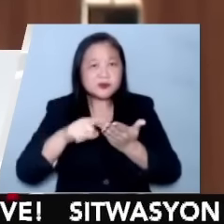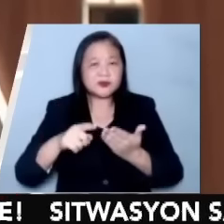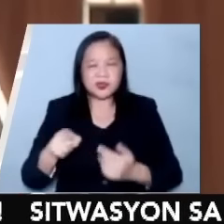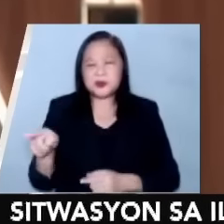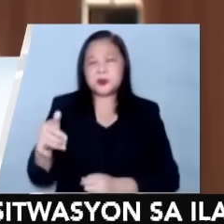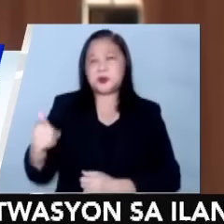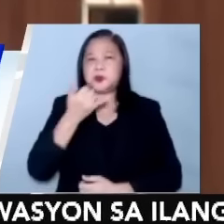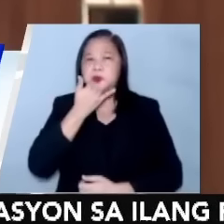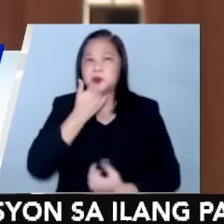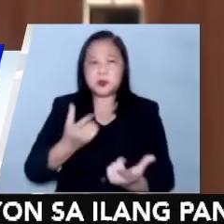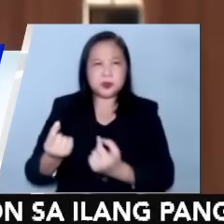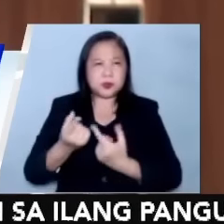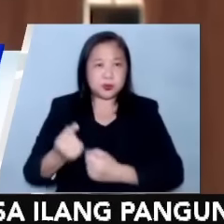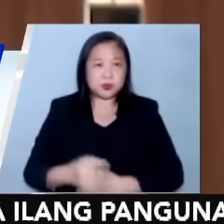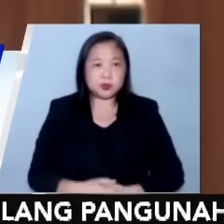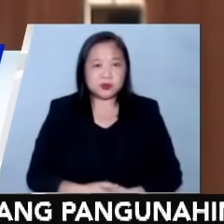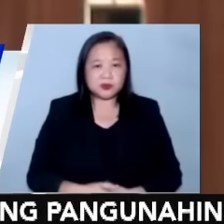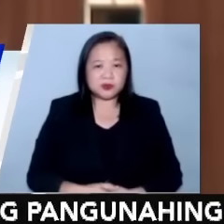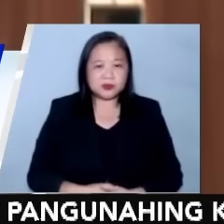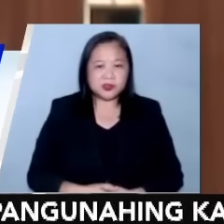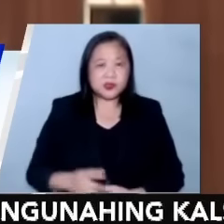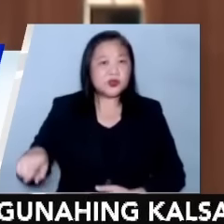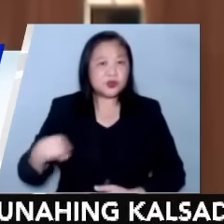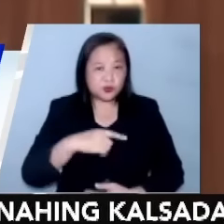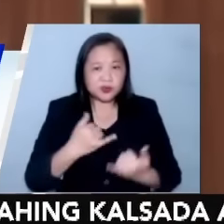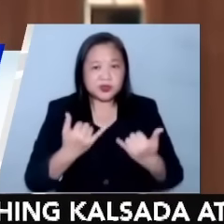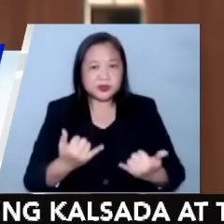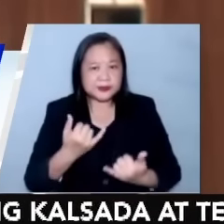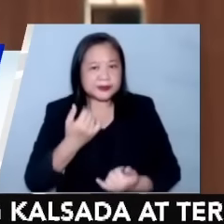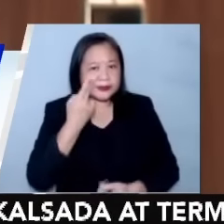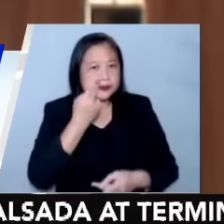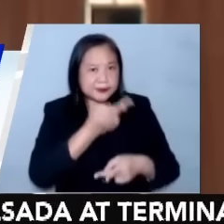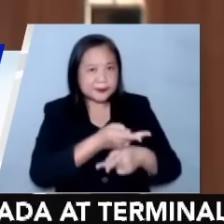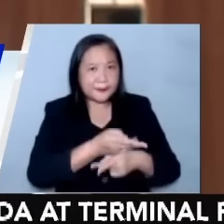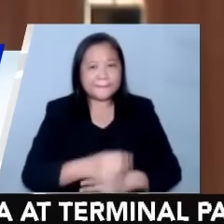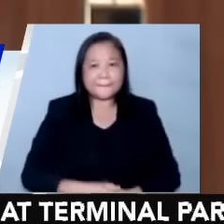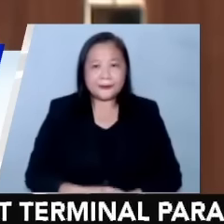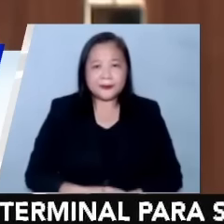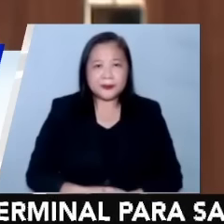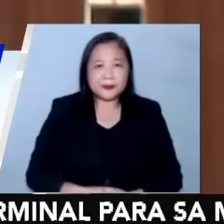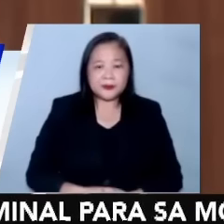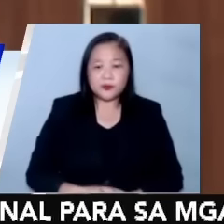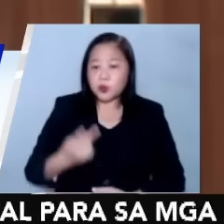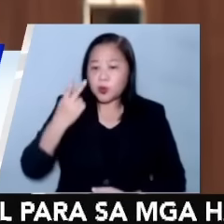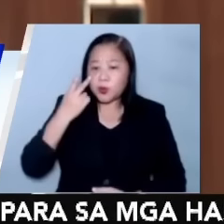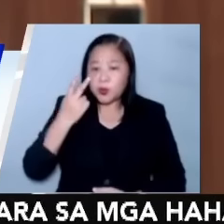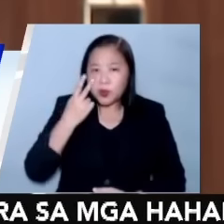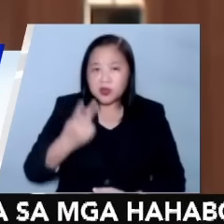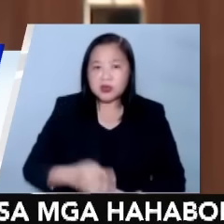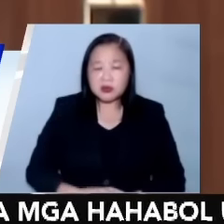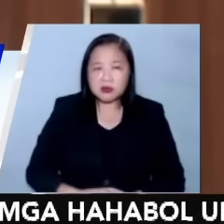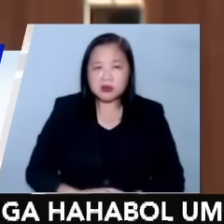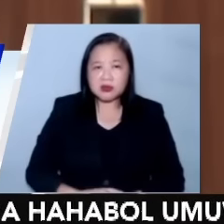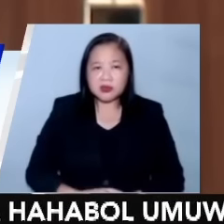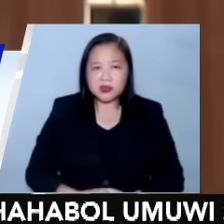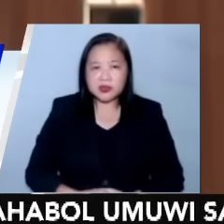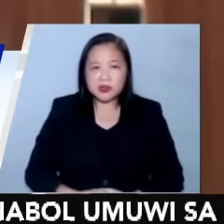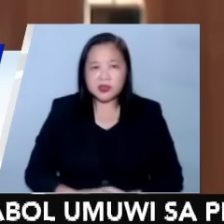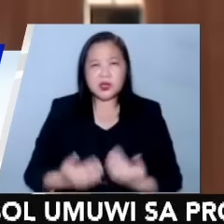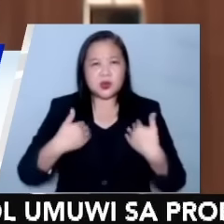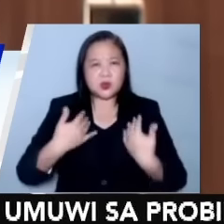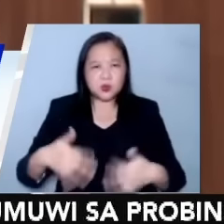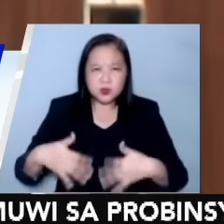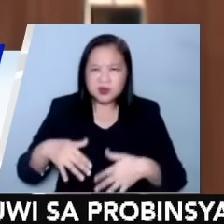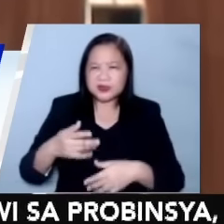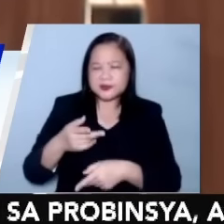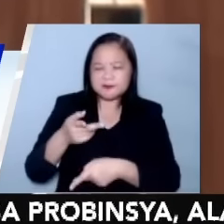lang sa ating mga initial na pagtingin. So nakikita natin na we will have a very airtight case against sa